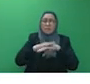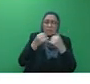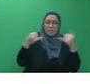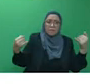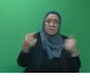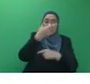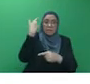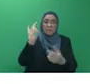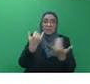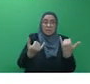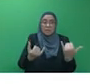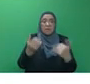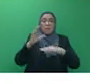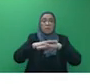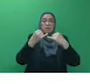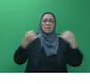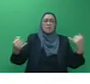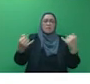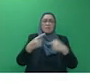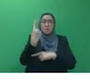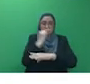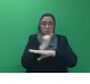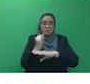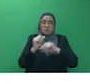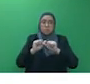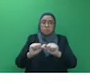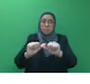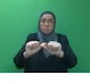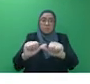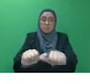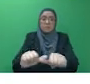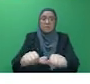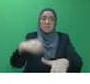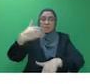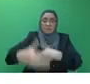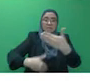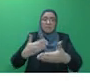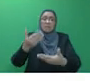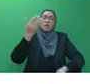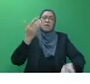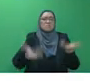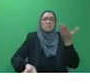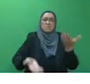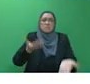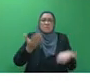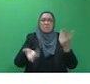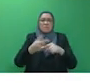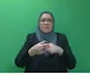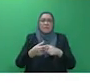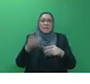virtually because virtually seems to be the industry that has survived and thrived okay fine maybe